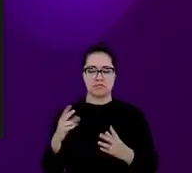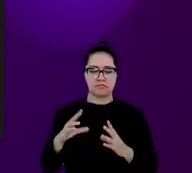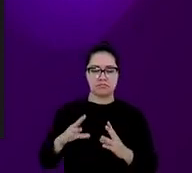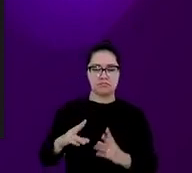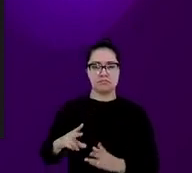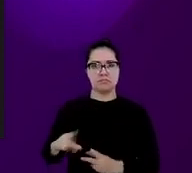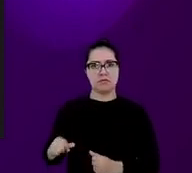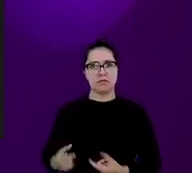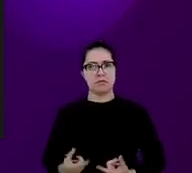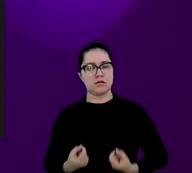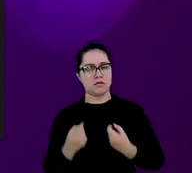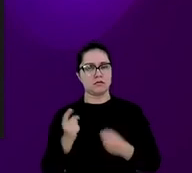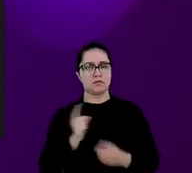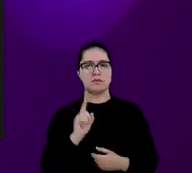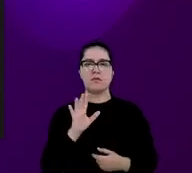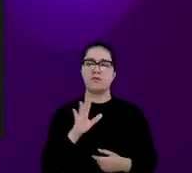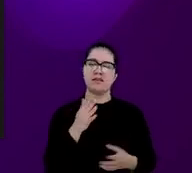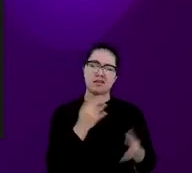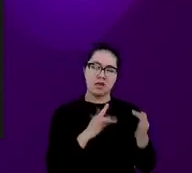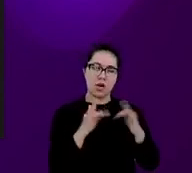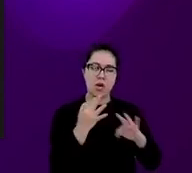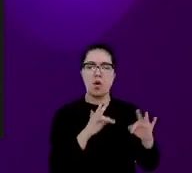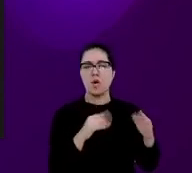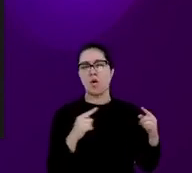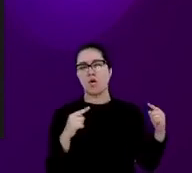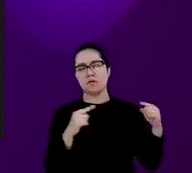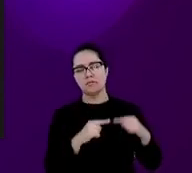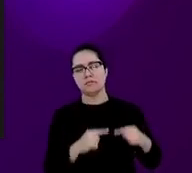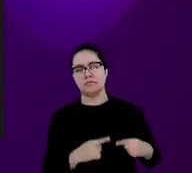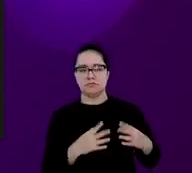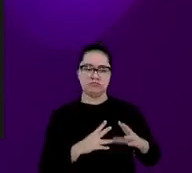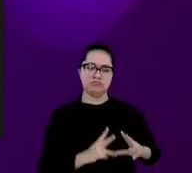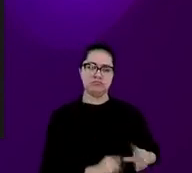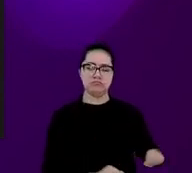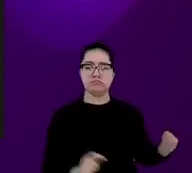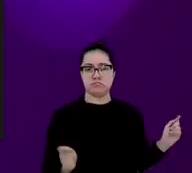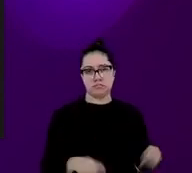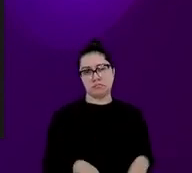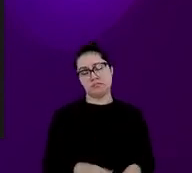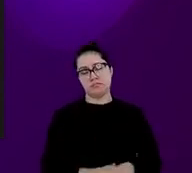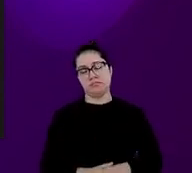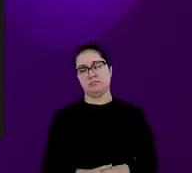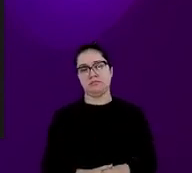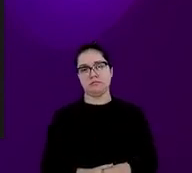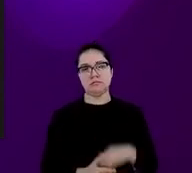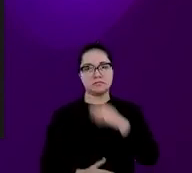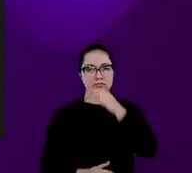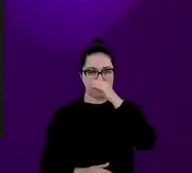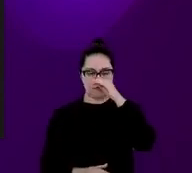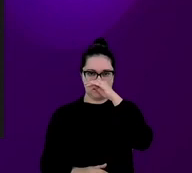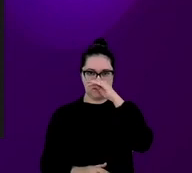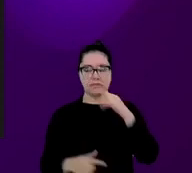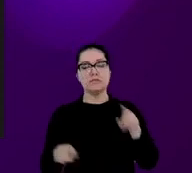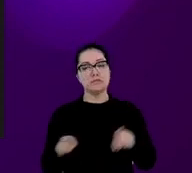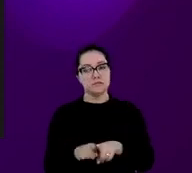the cancer. Also, the chemotherapy and radiotherapy induced